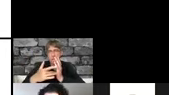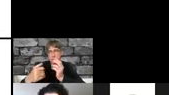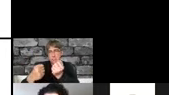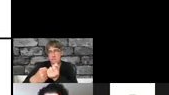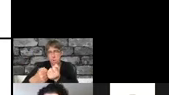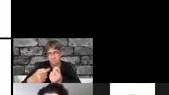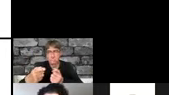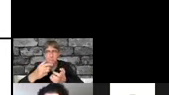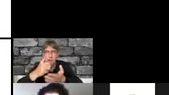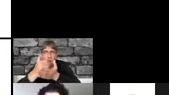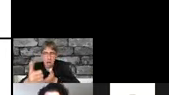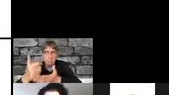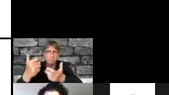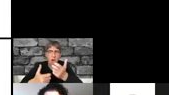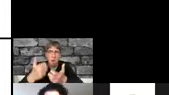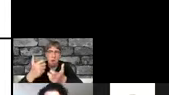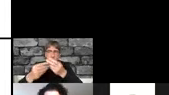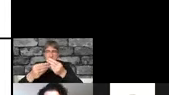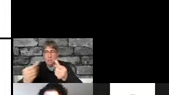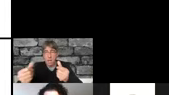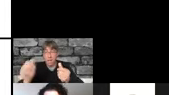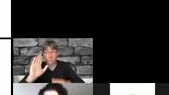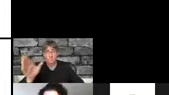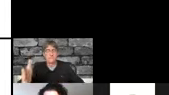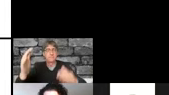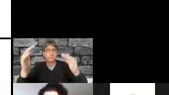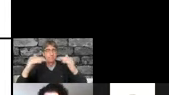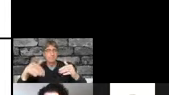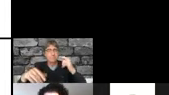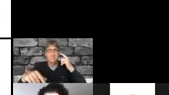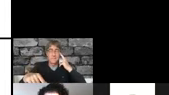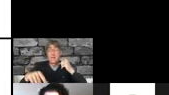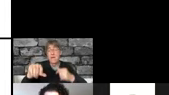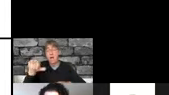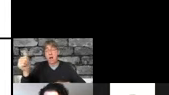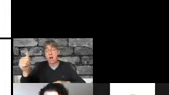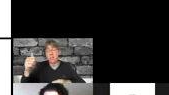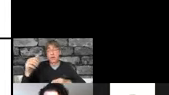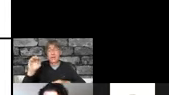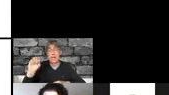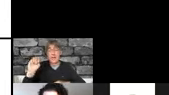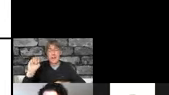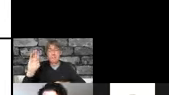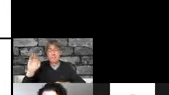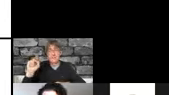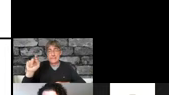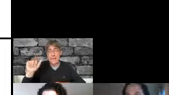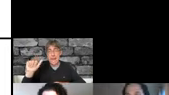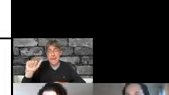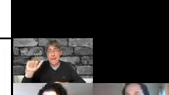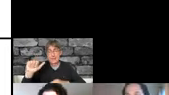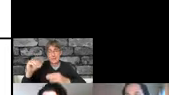Next slide, please. So I'd like to introduce my other T colleagues who are here with me tonight. I'm gonna ask each of them